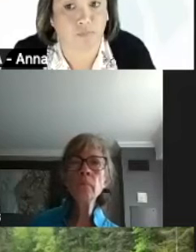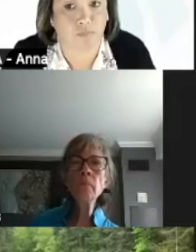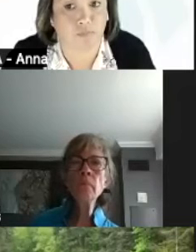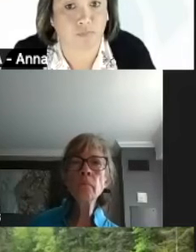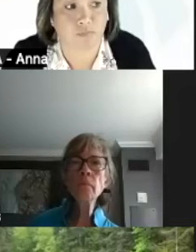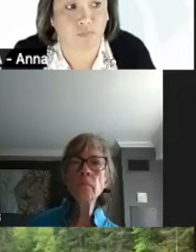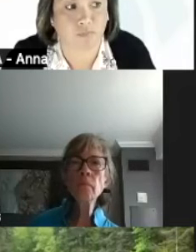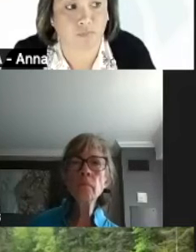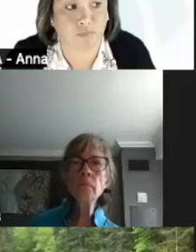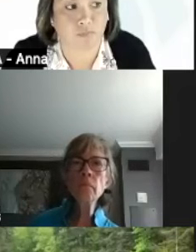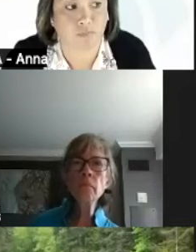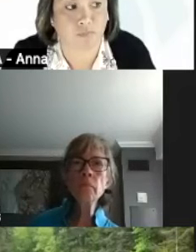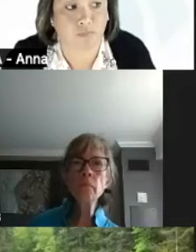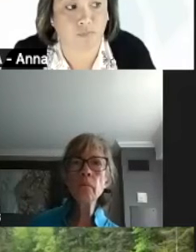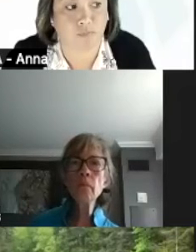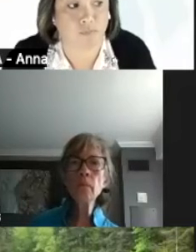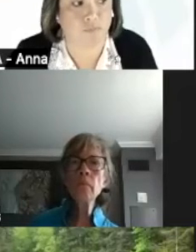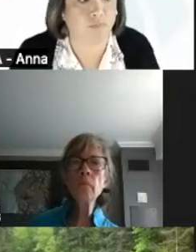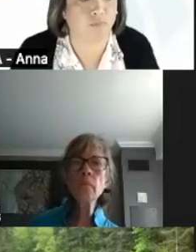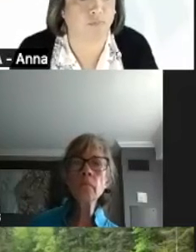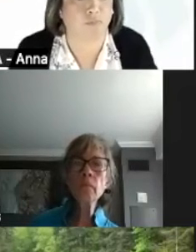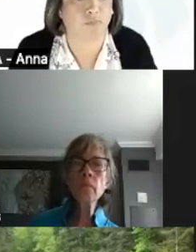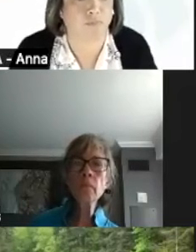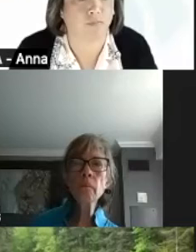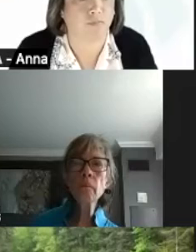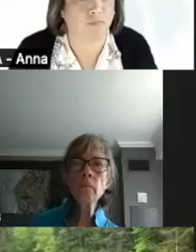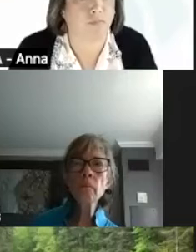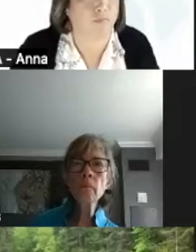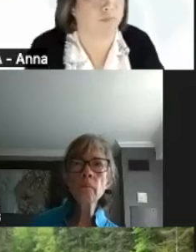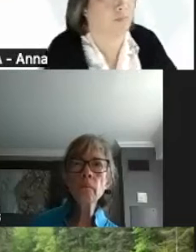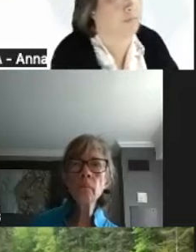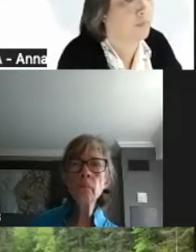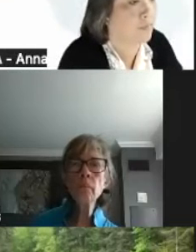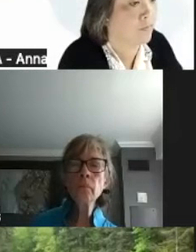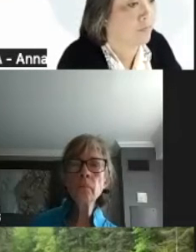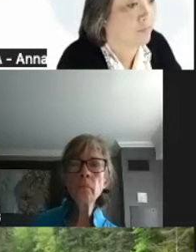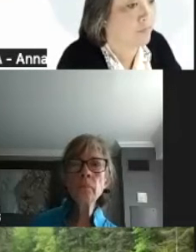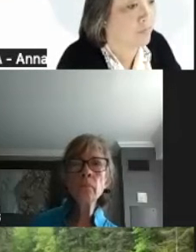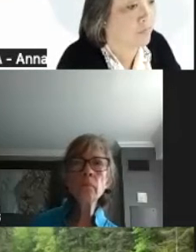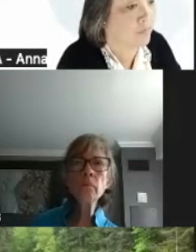a presentation, schedule one, you can email earthquake@cadre